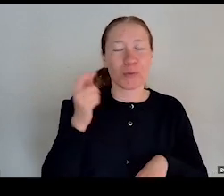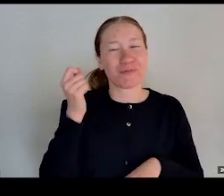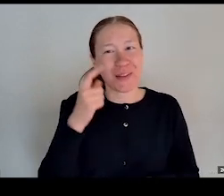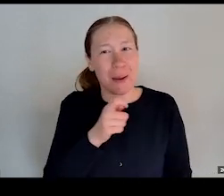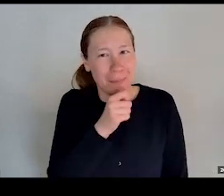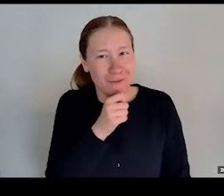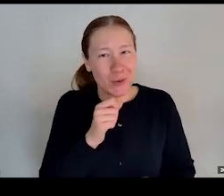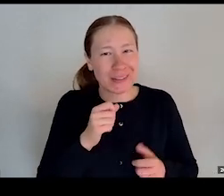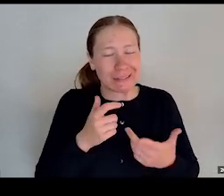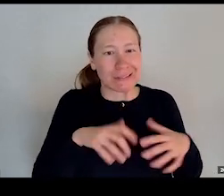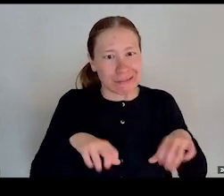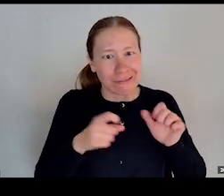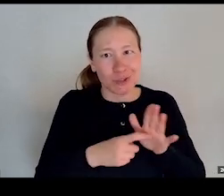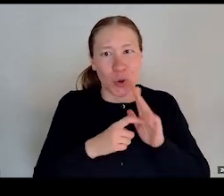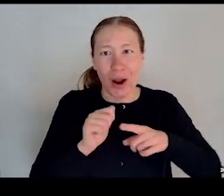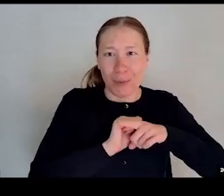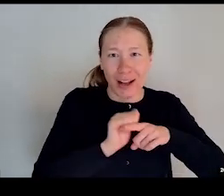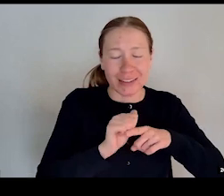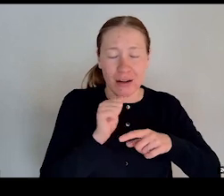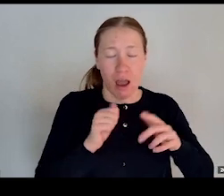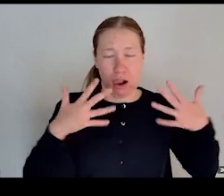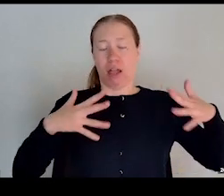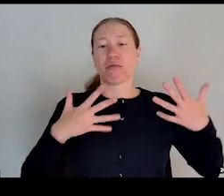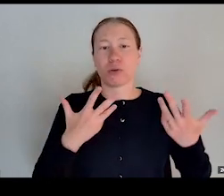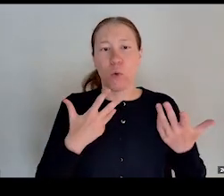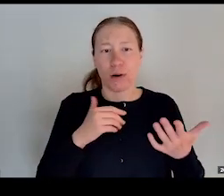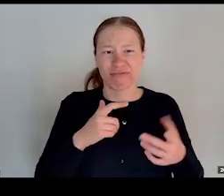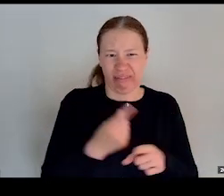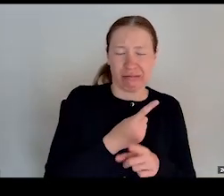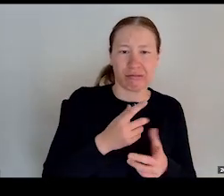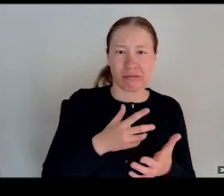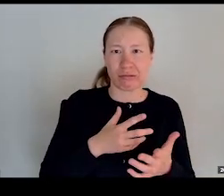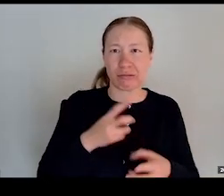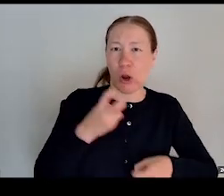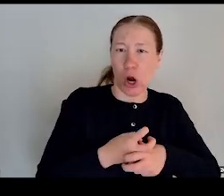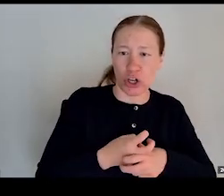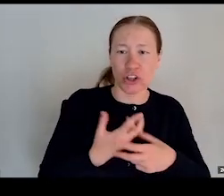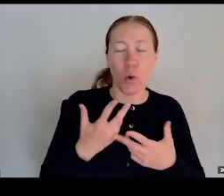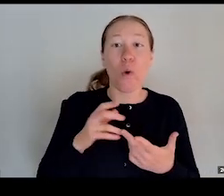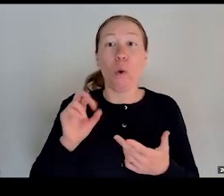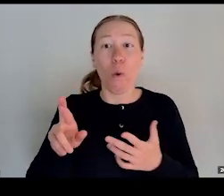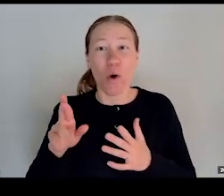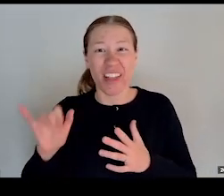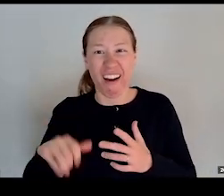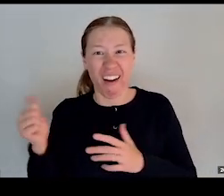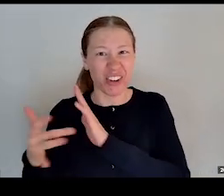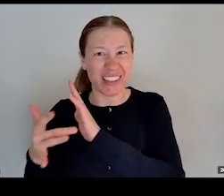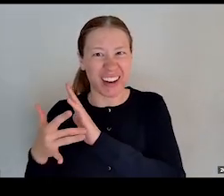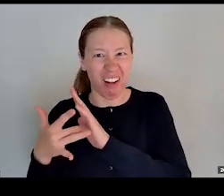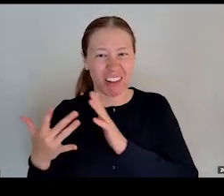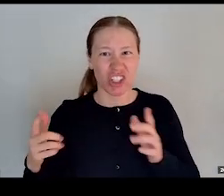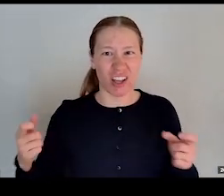practice sometimes so that it is not too loud or abrasive and that it's not too close to another form of technology that creates that crackling